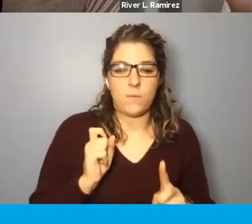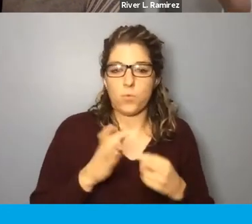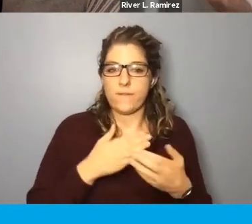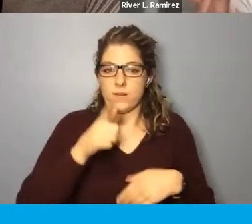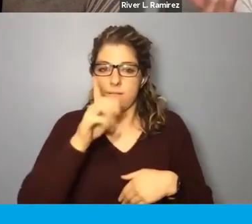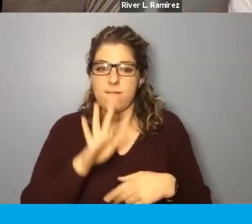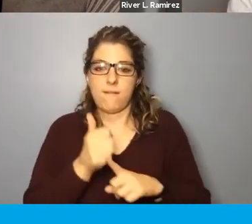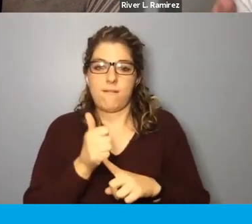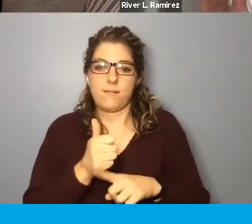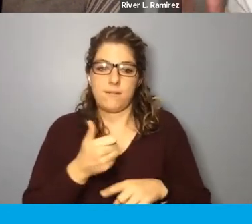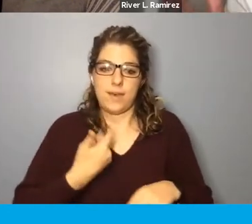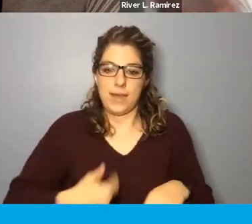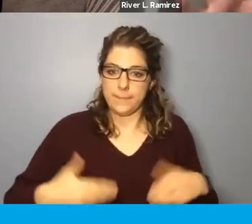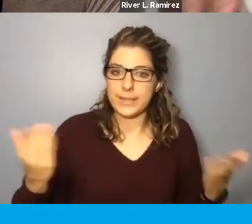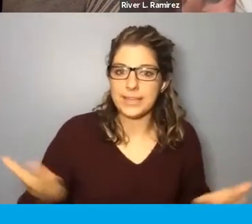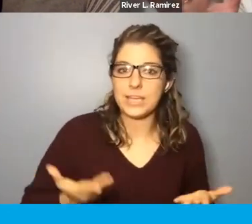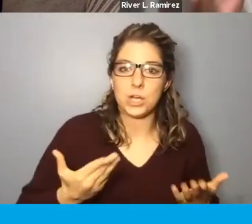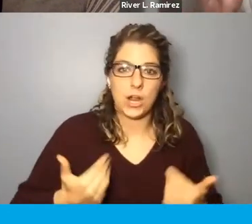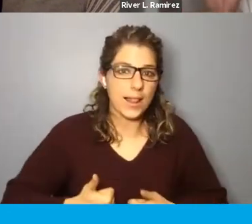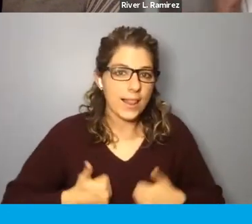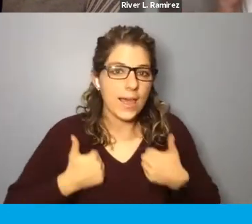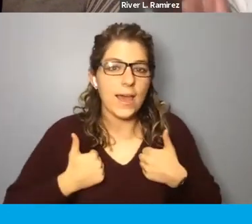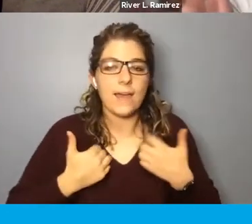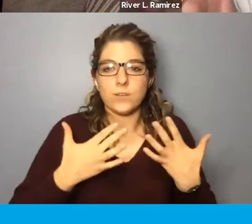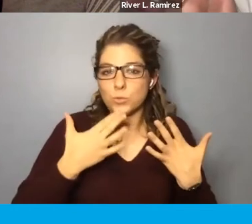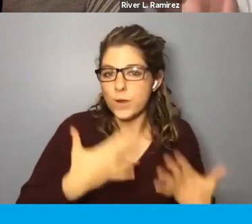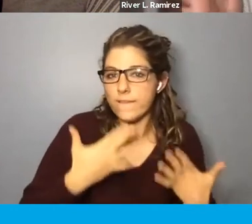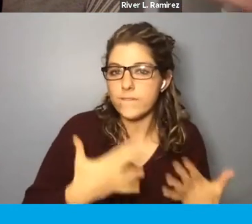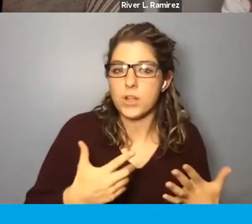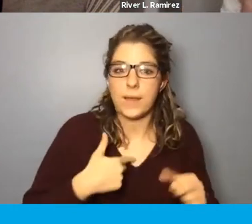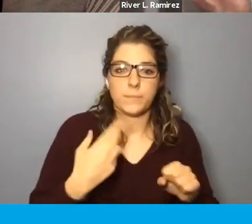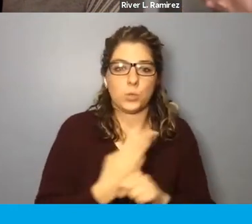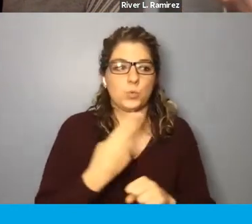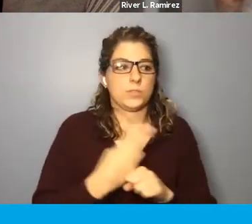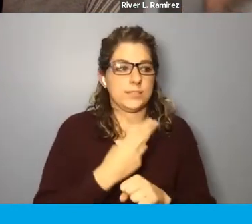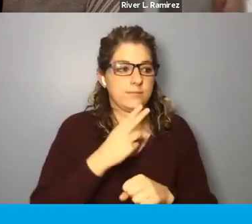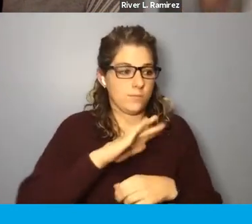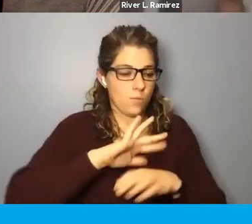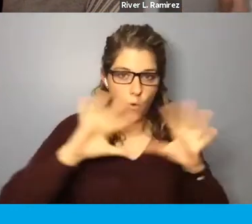like that I'm here and I'm alive and I'm grateful and I'm using